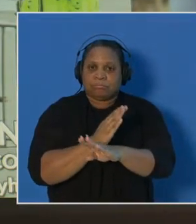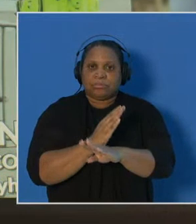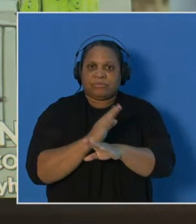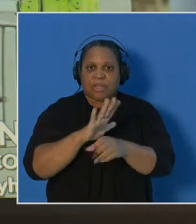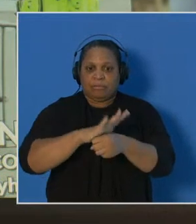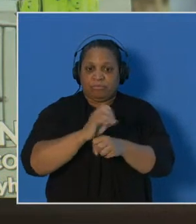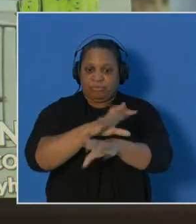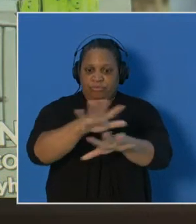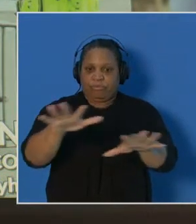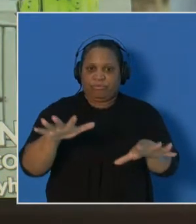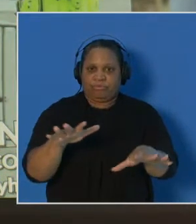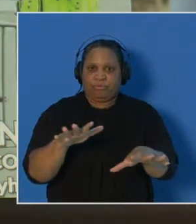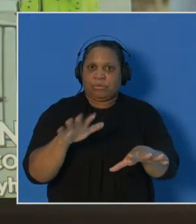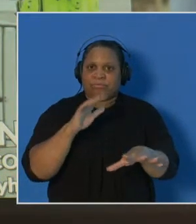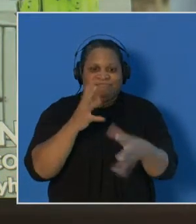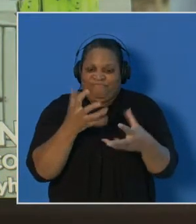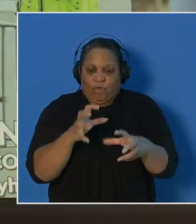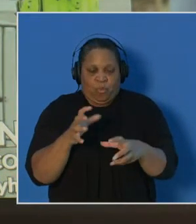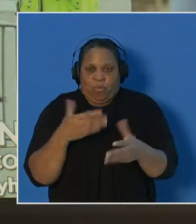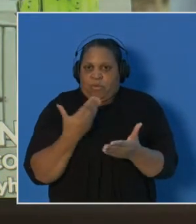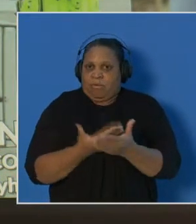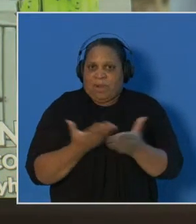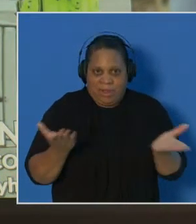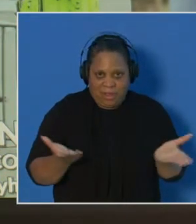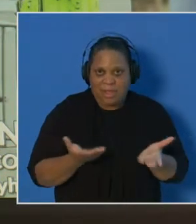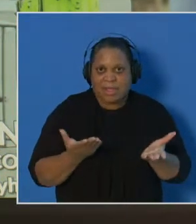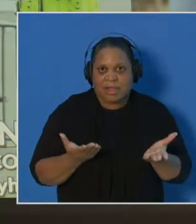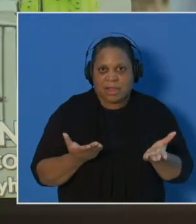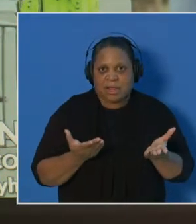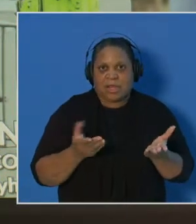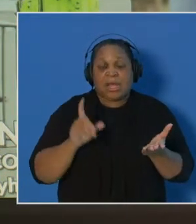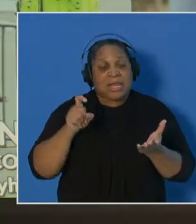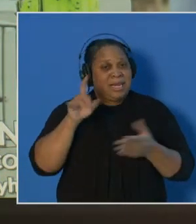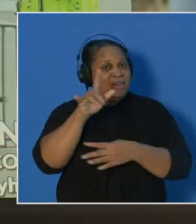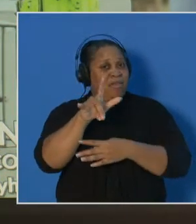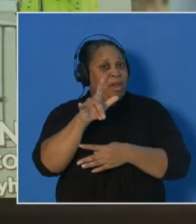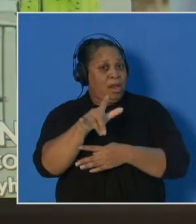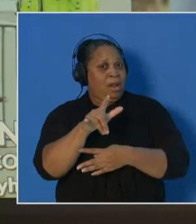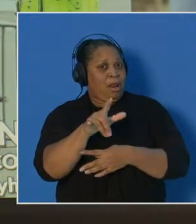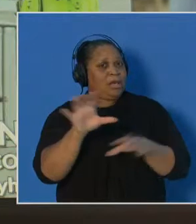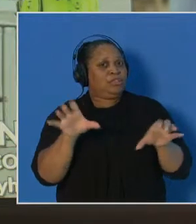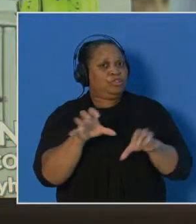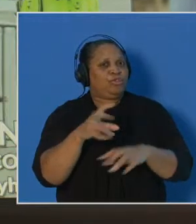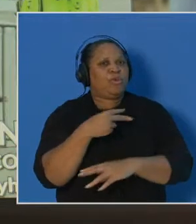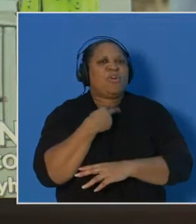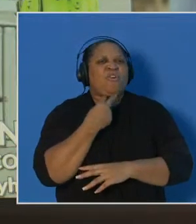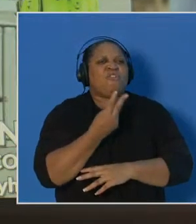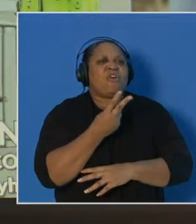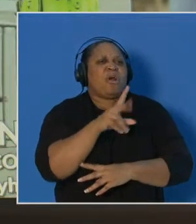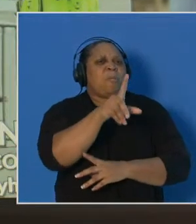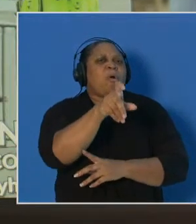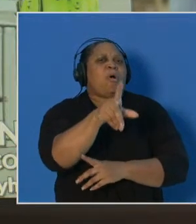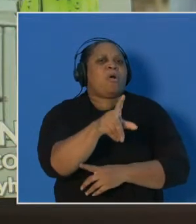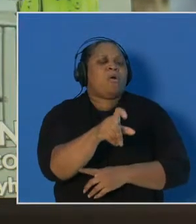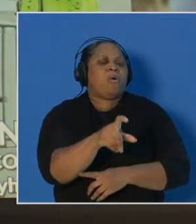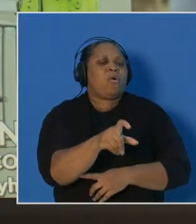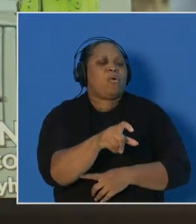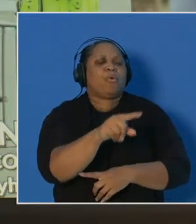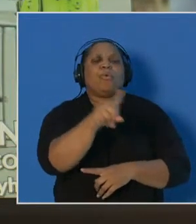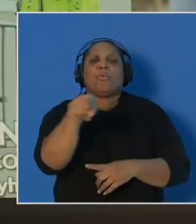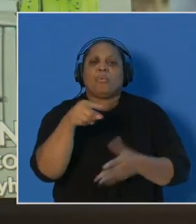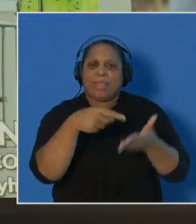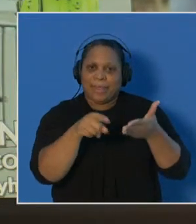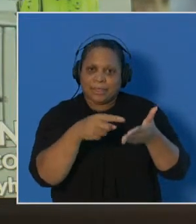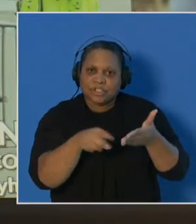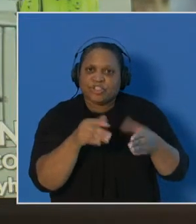COVID-19 coming to Bermuda. This will be done by having airlines conduct verbal health questioning at check-in, as